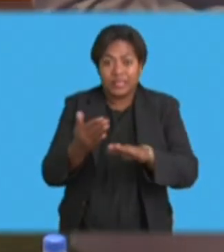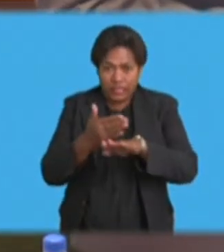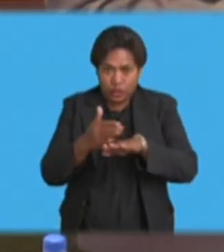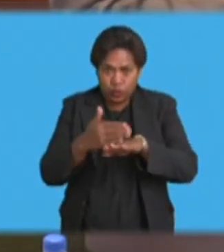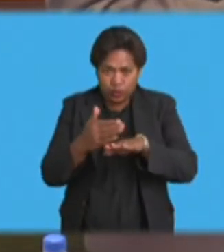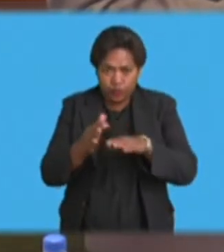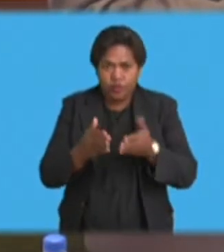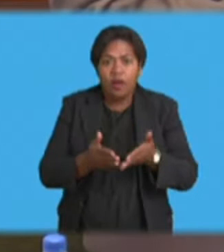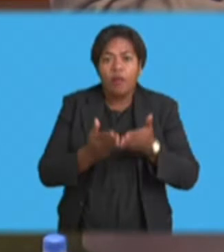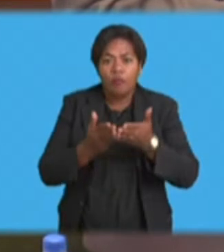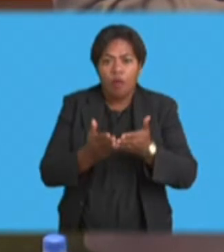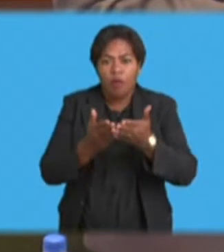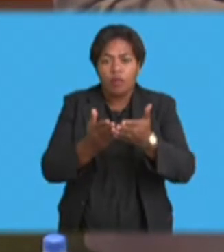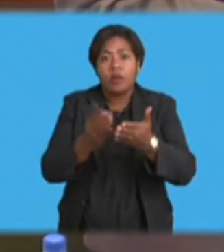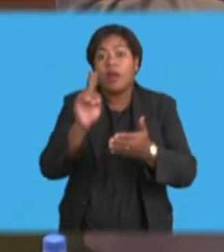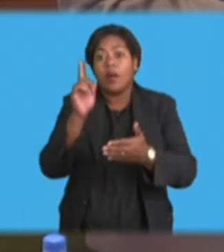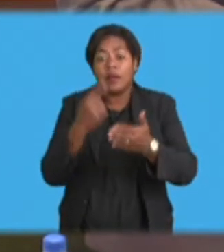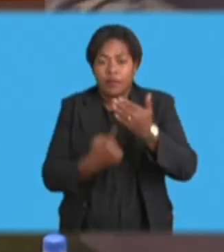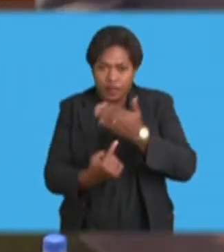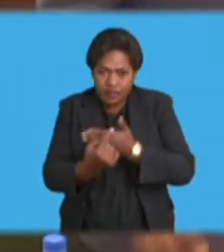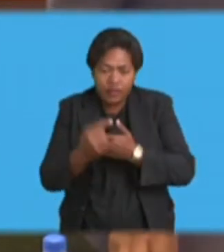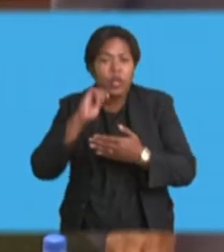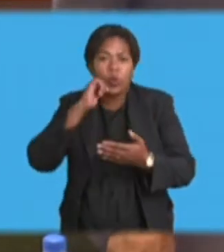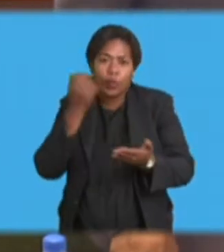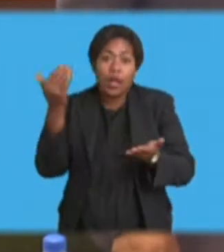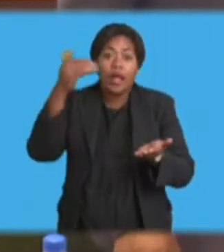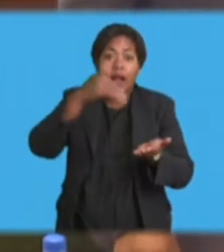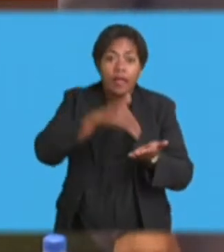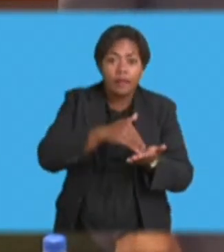arrive in our country next month.